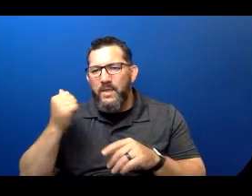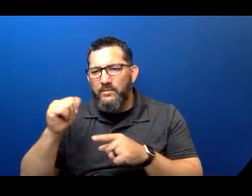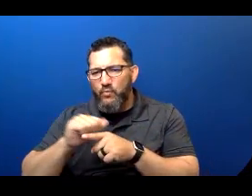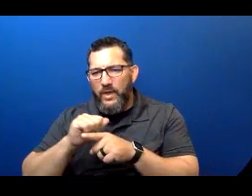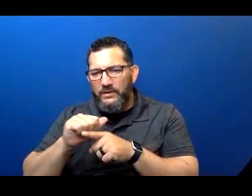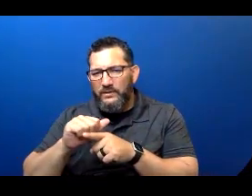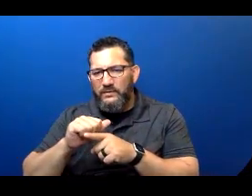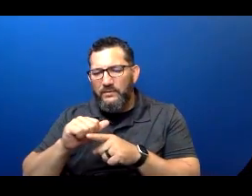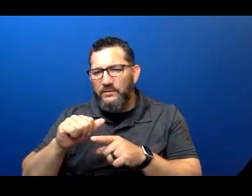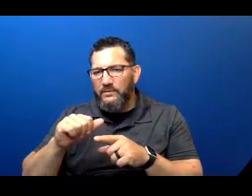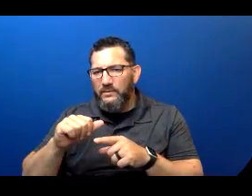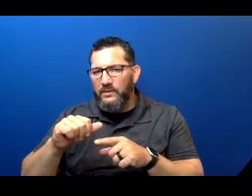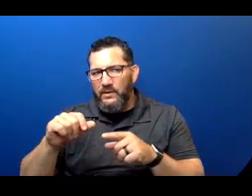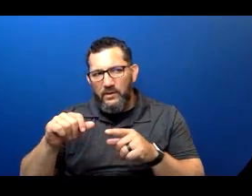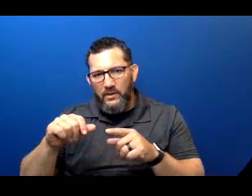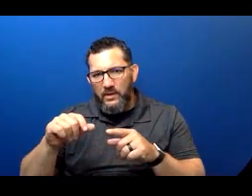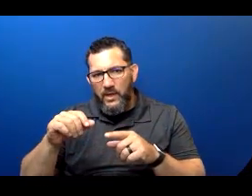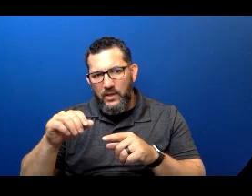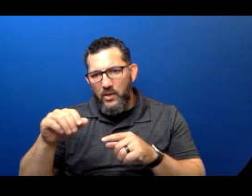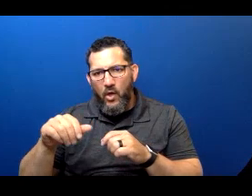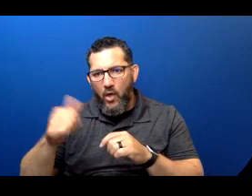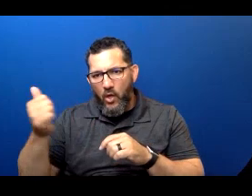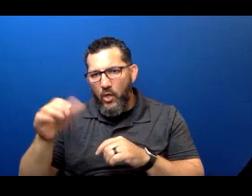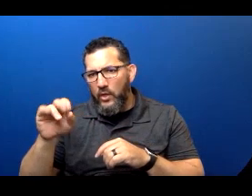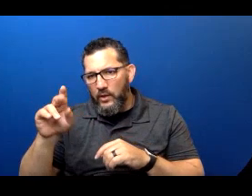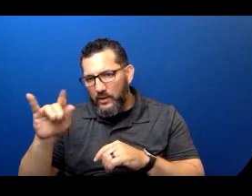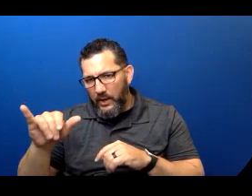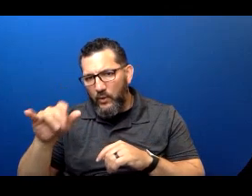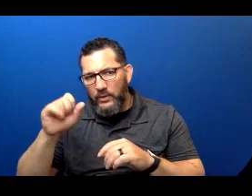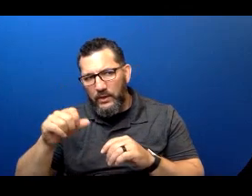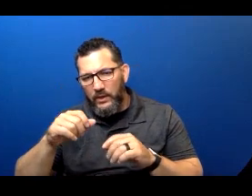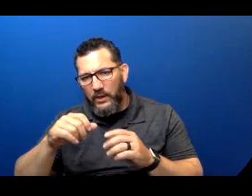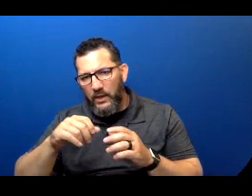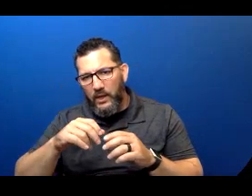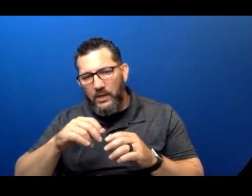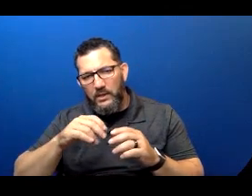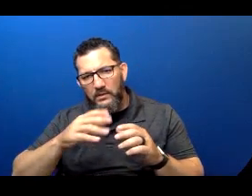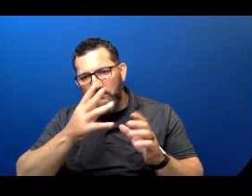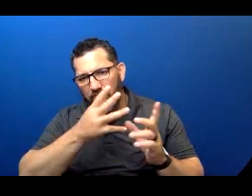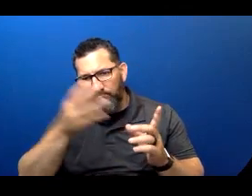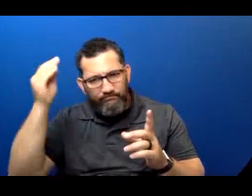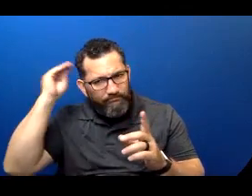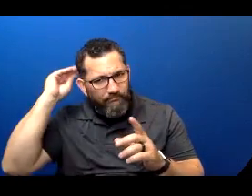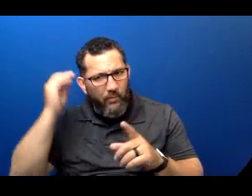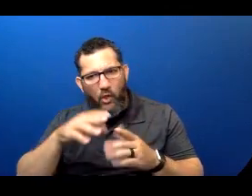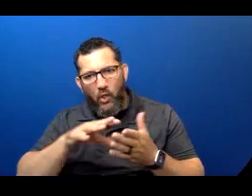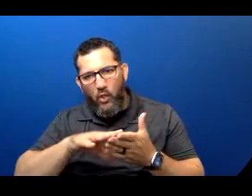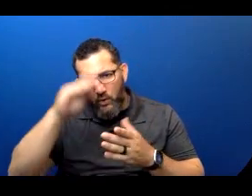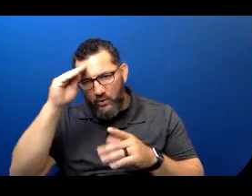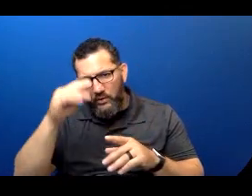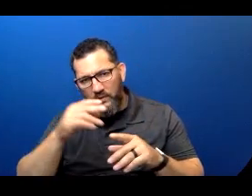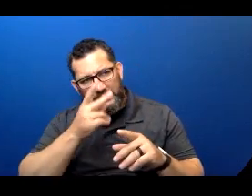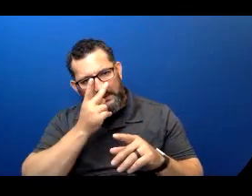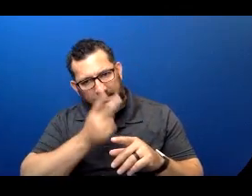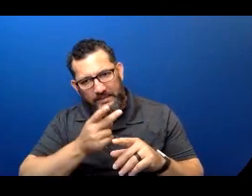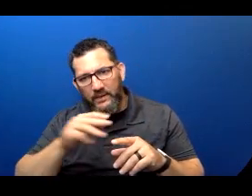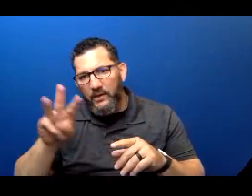counties can take and learn from? Because I really think that's that's really, really